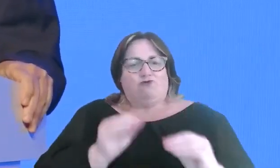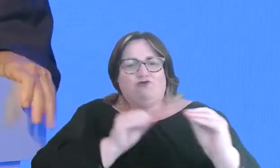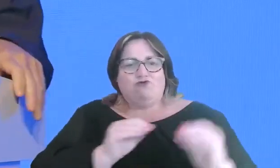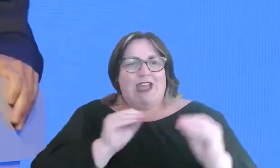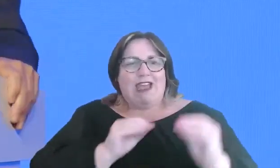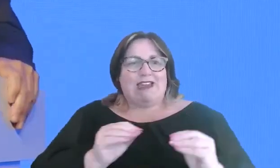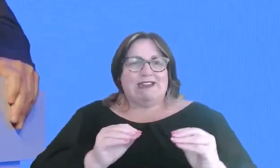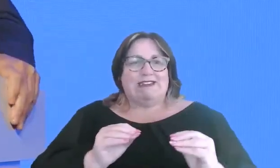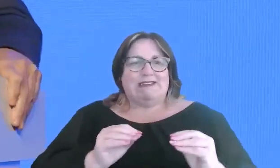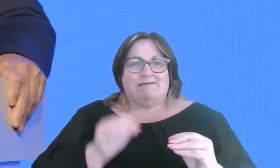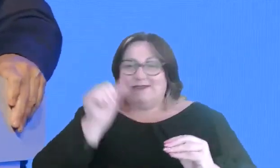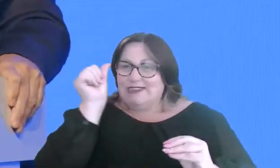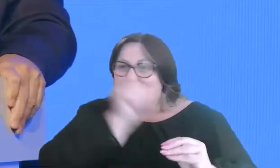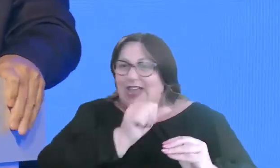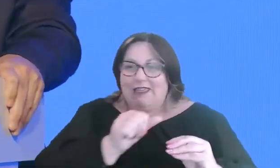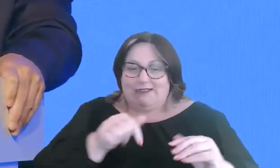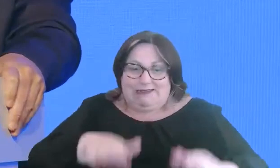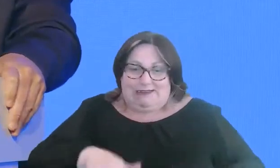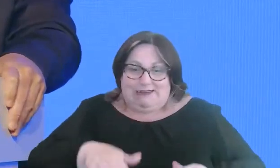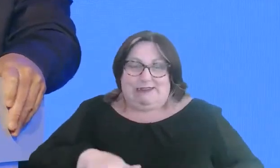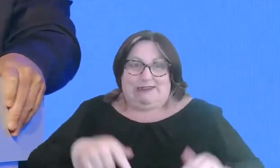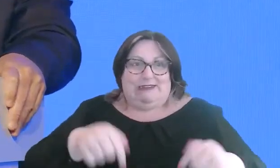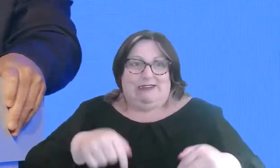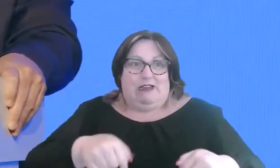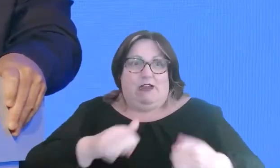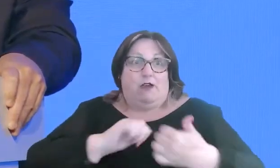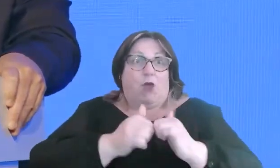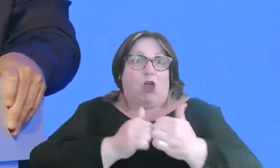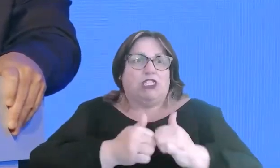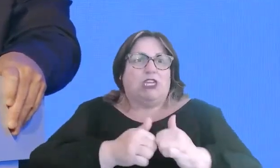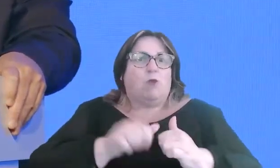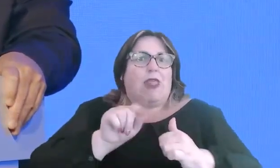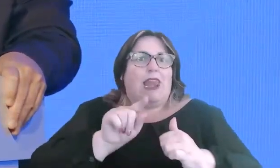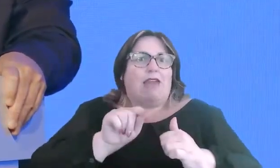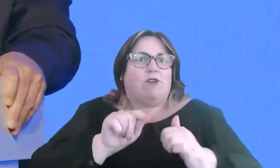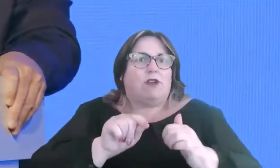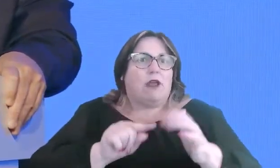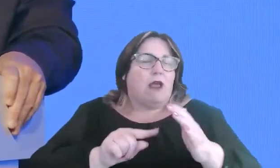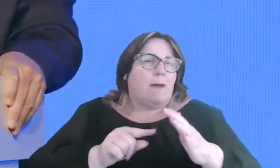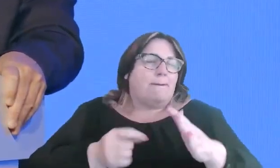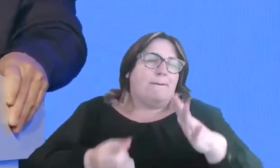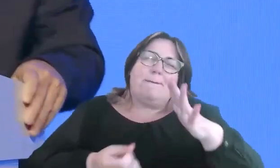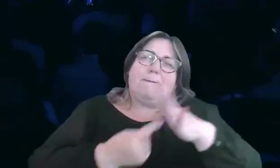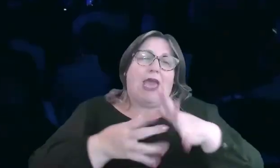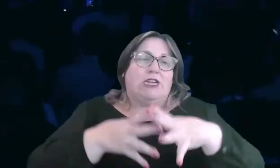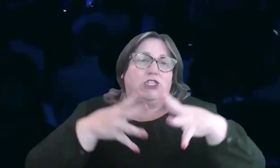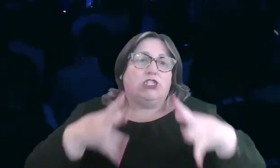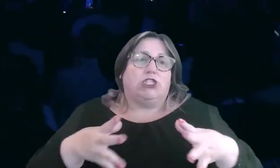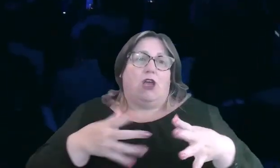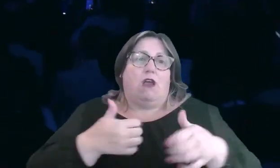A partnership with 11 major companies to train 7.5 million workers in AI by